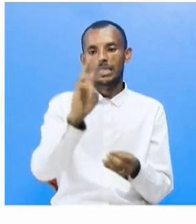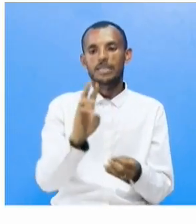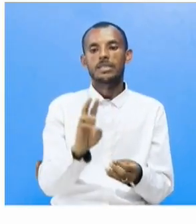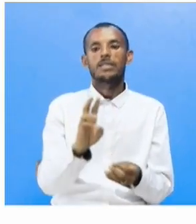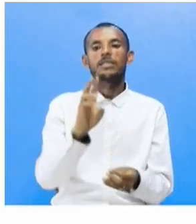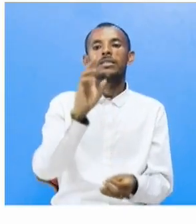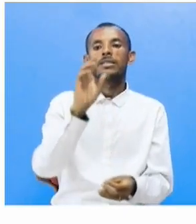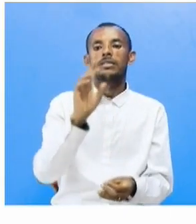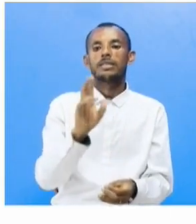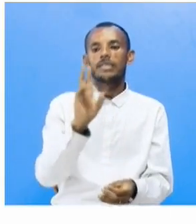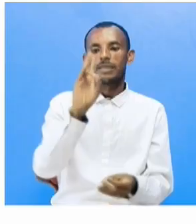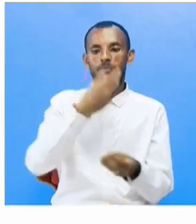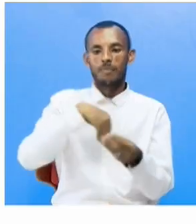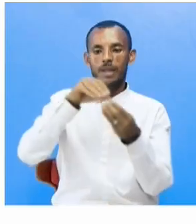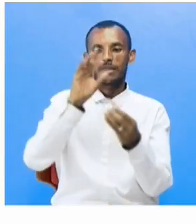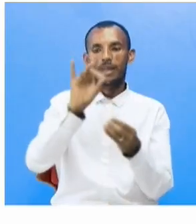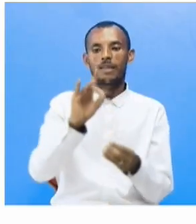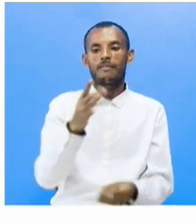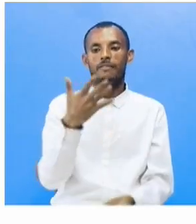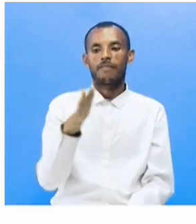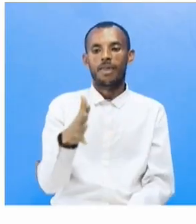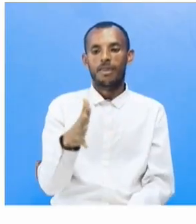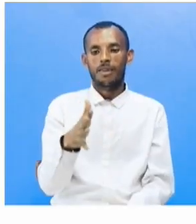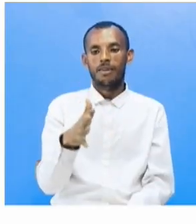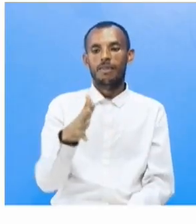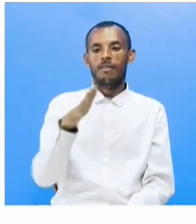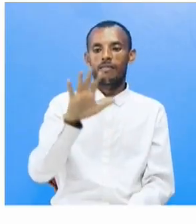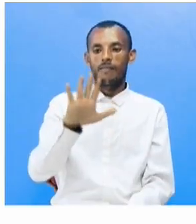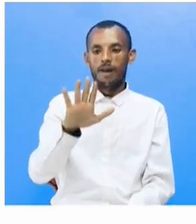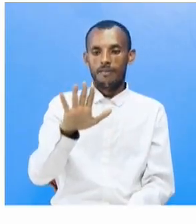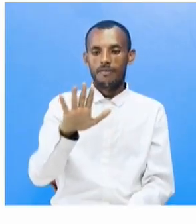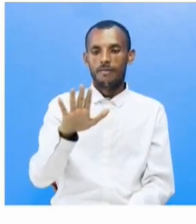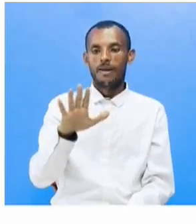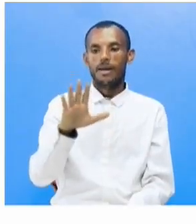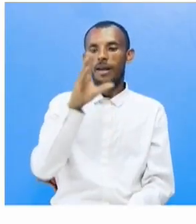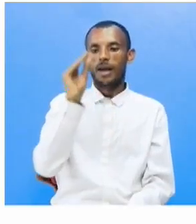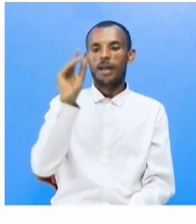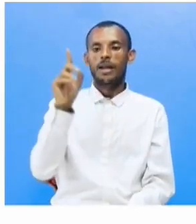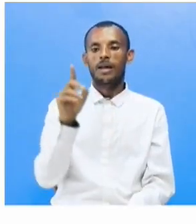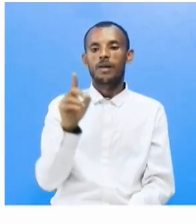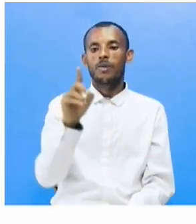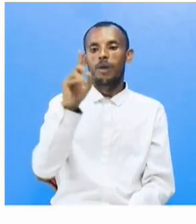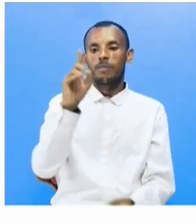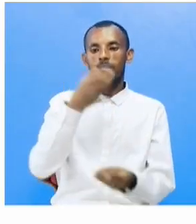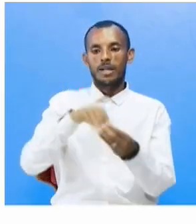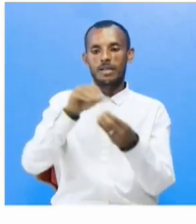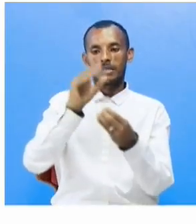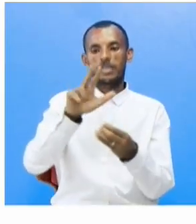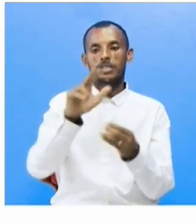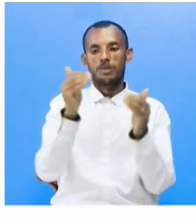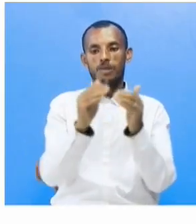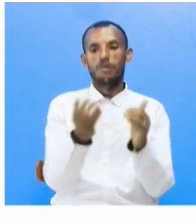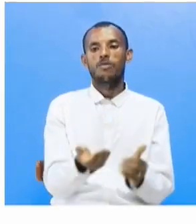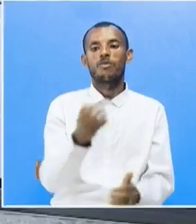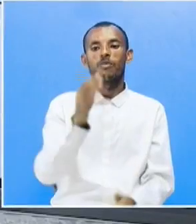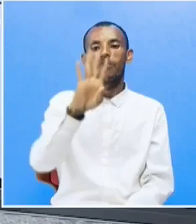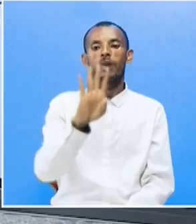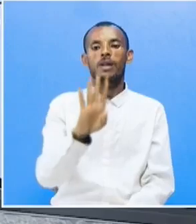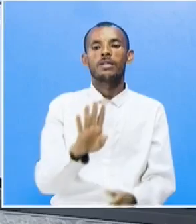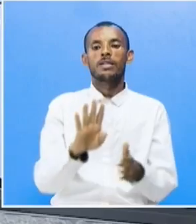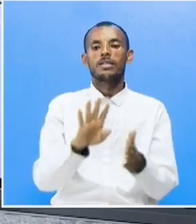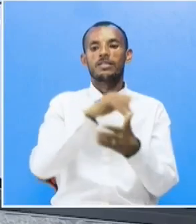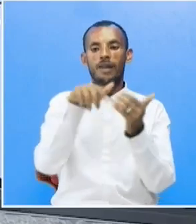6, 7 plus 8 is 15. 1 plus 3 it is 4.